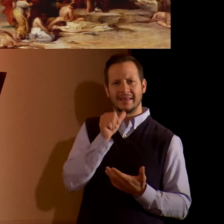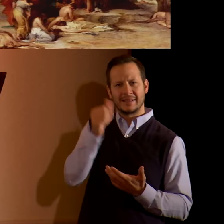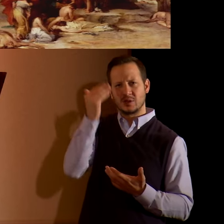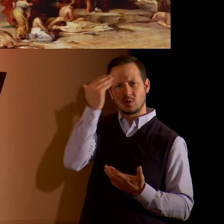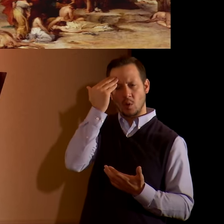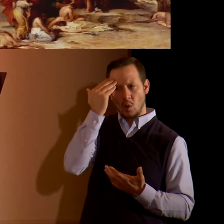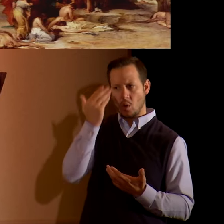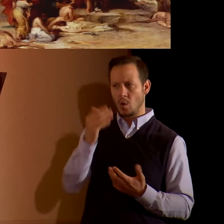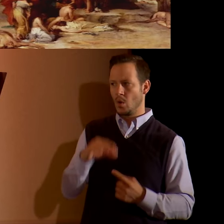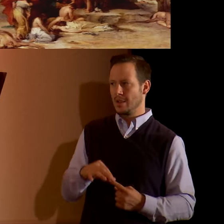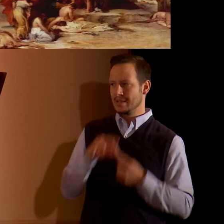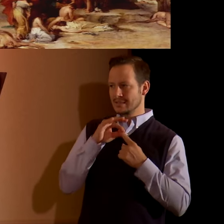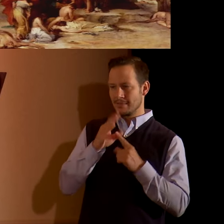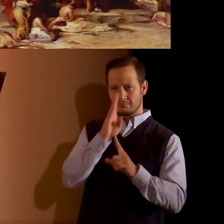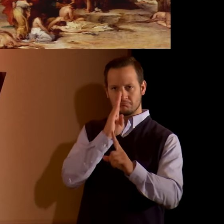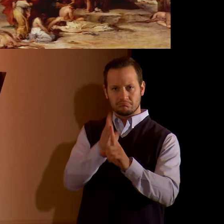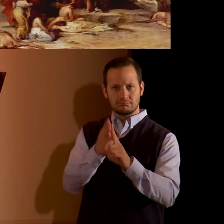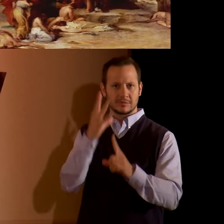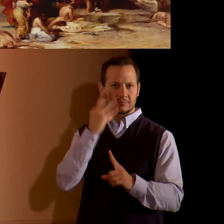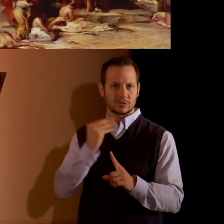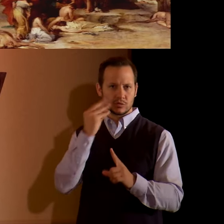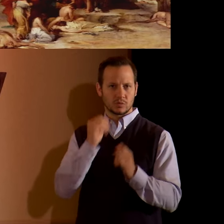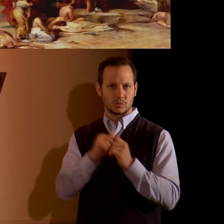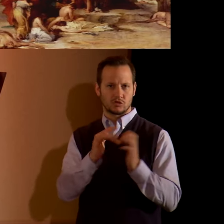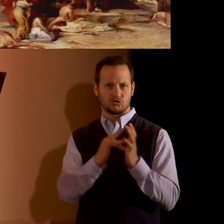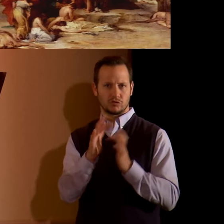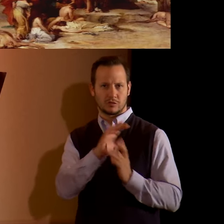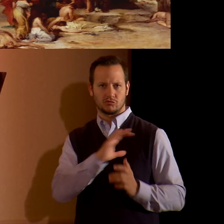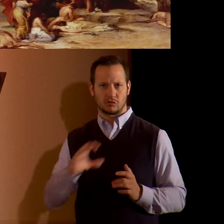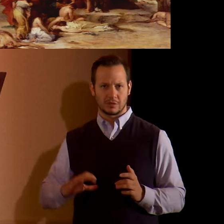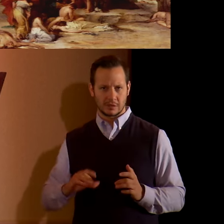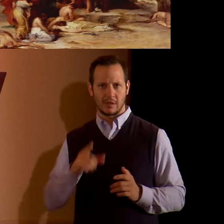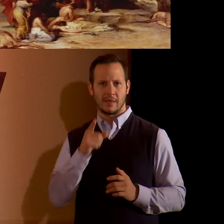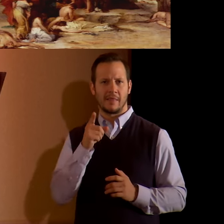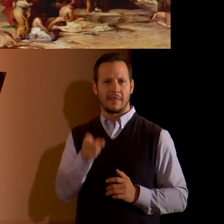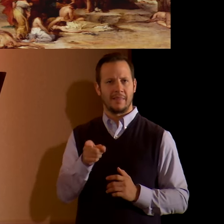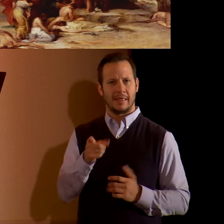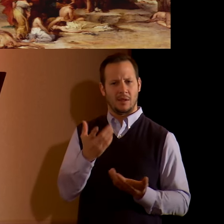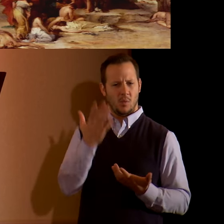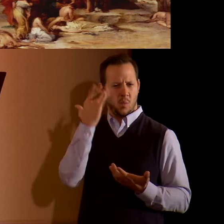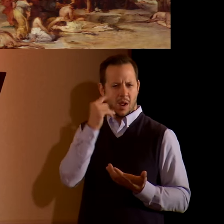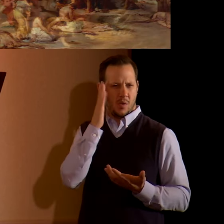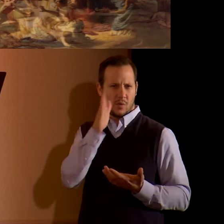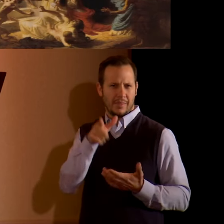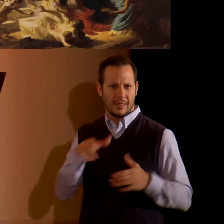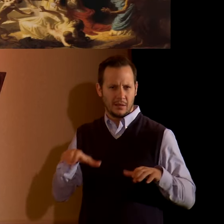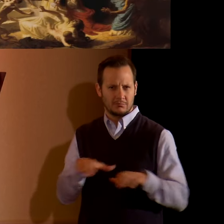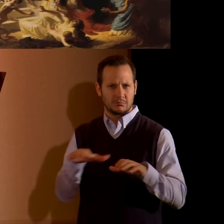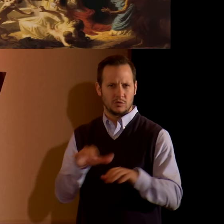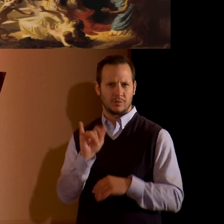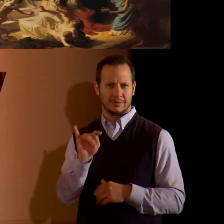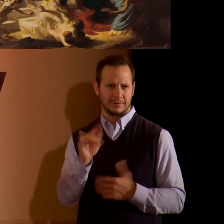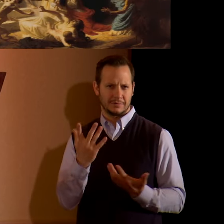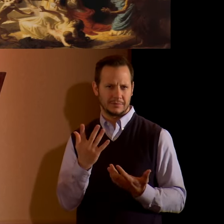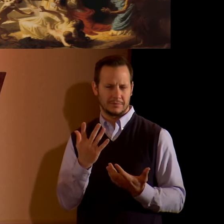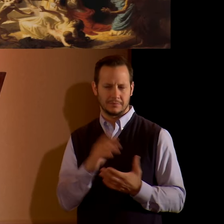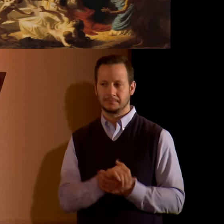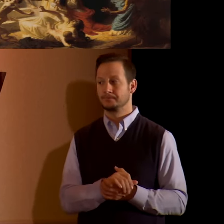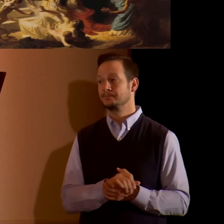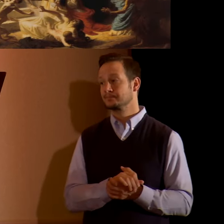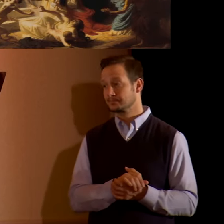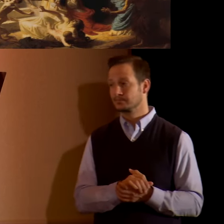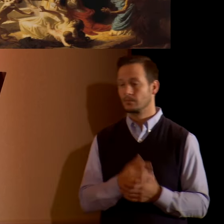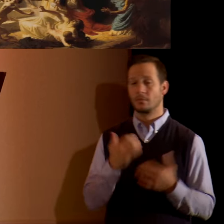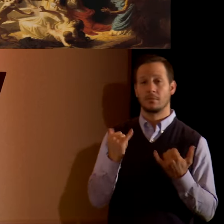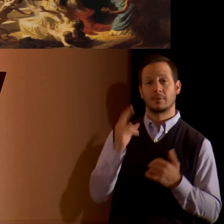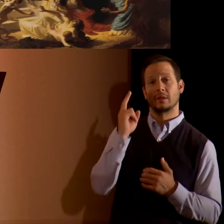only direct experience can bring that their beliefs were factually correct? Well, actually,